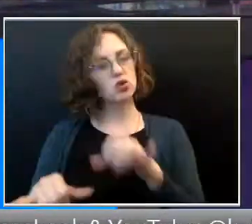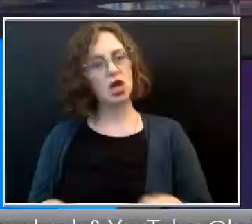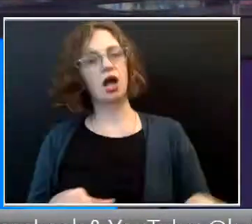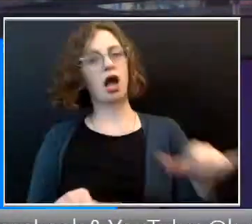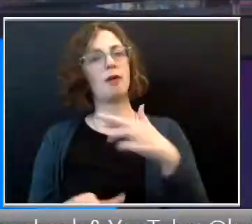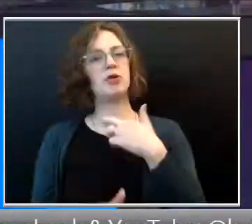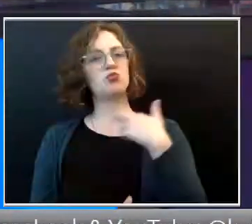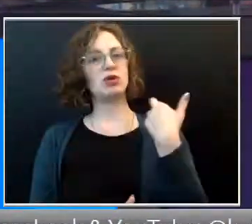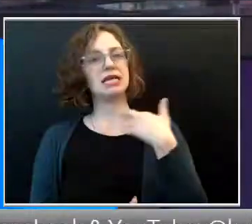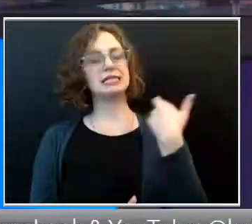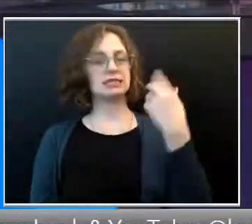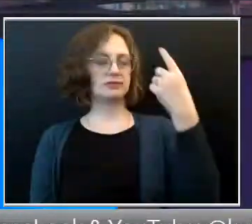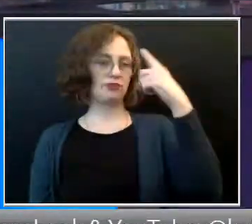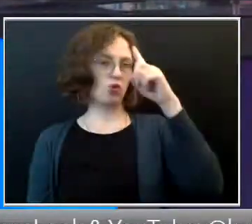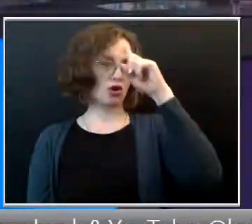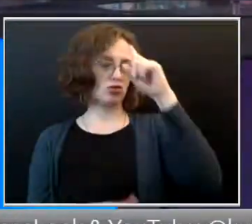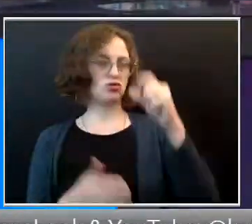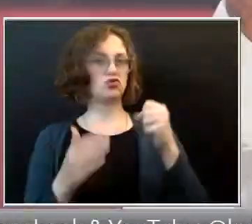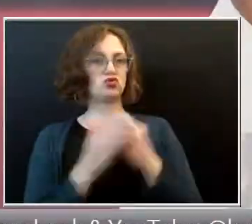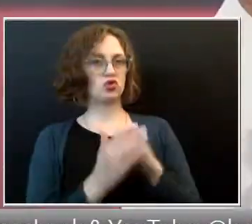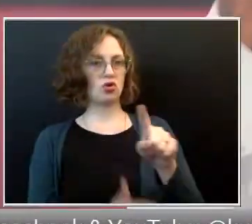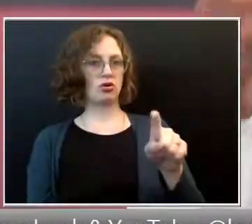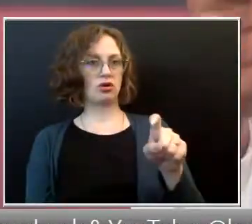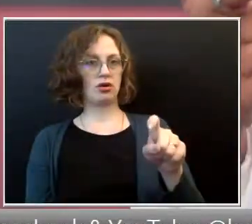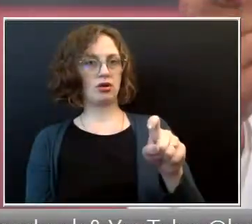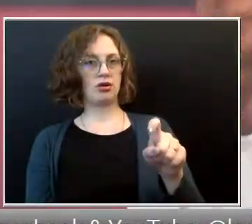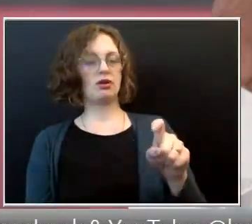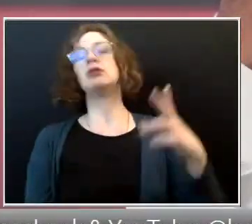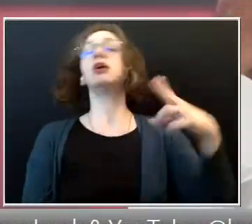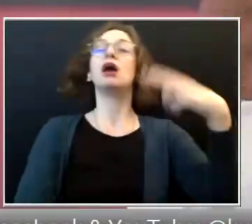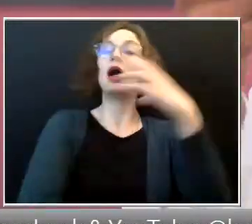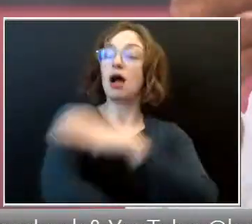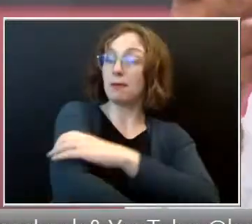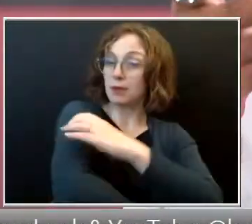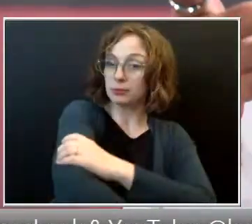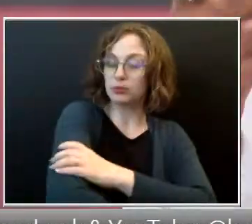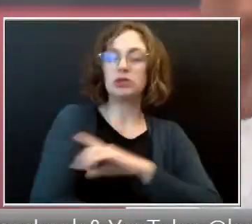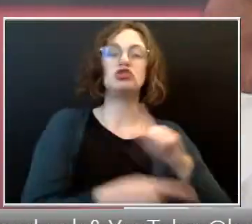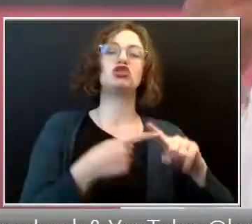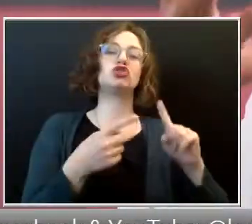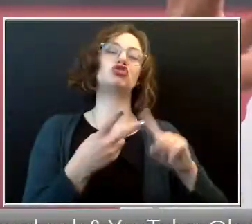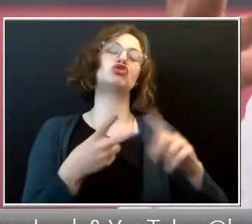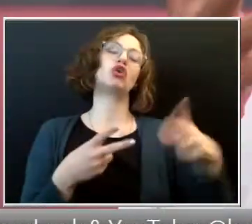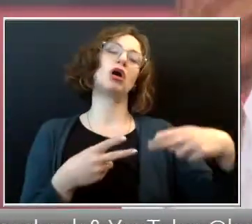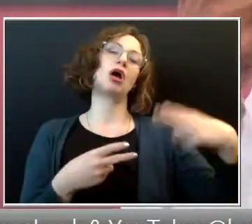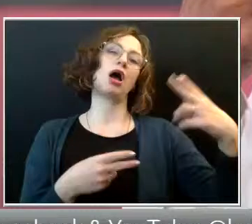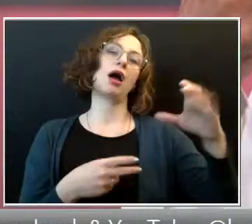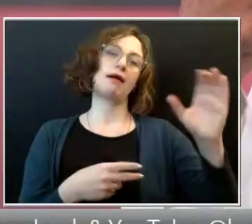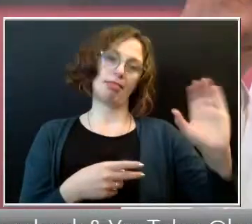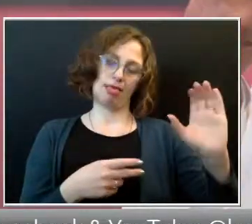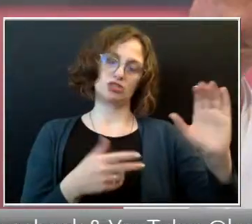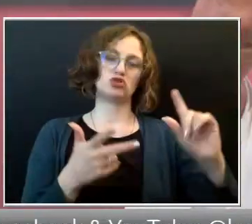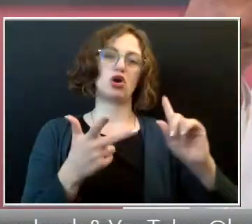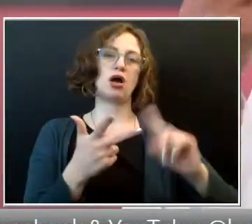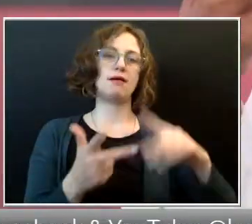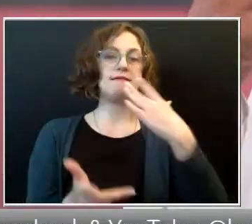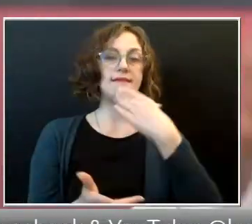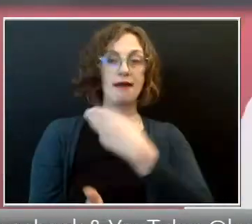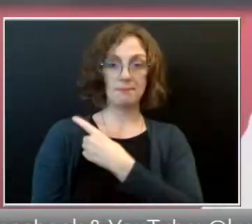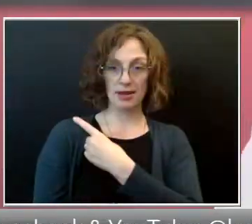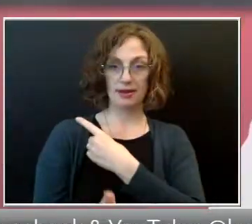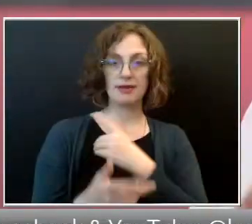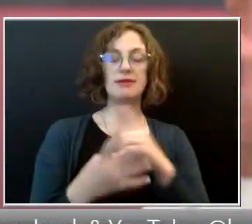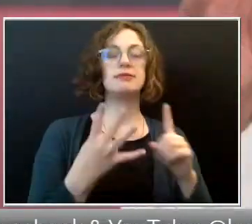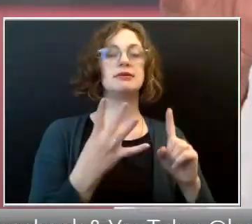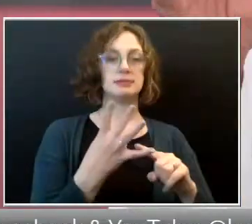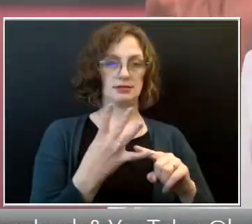stroke? Yeah, so uncontrolled high blood pressure, high cholesterol, diabetes, and smoking are probably the most common 4 things